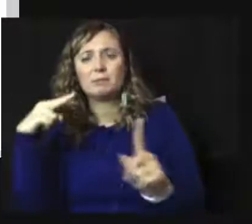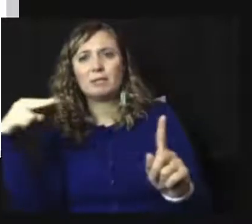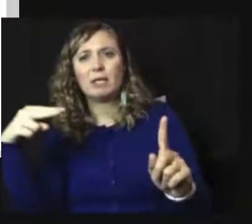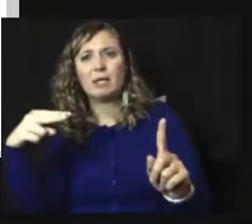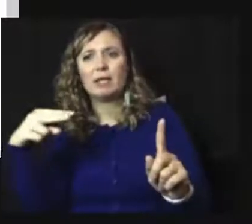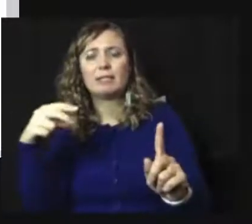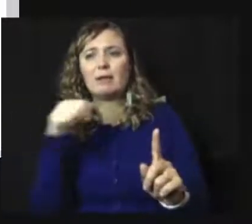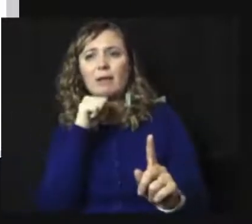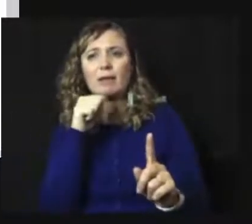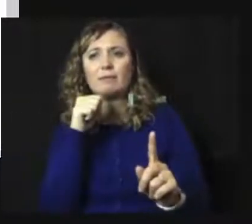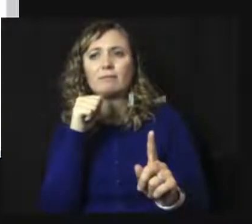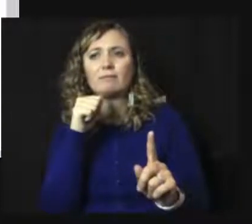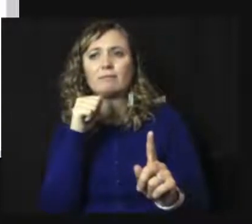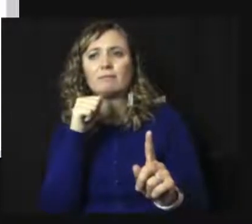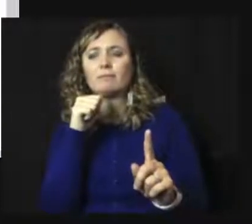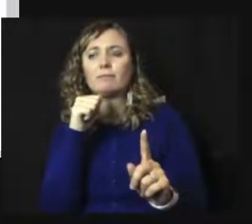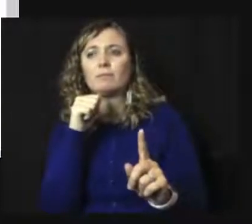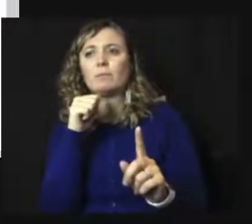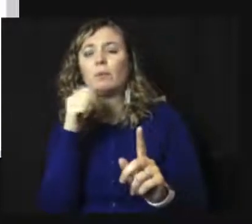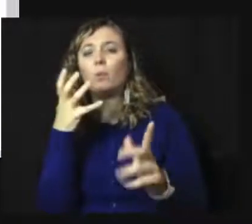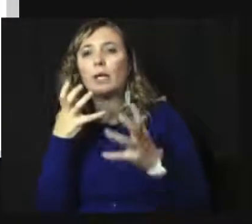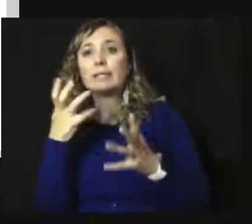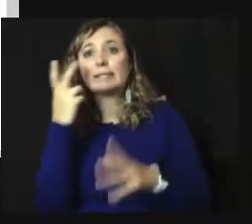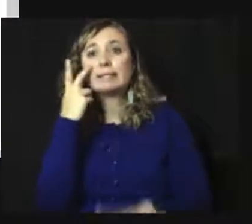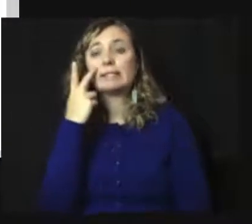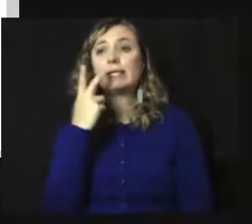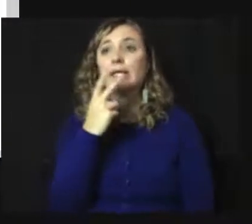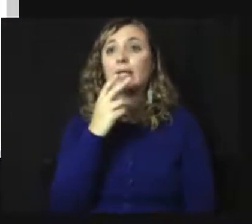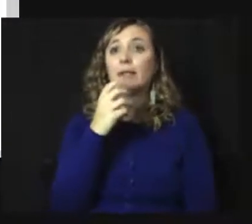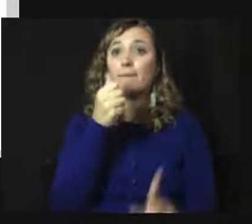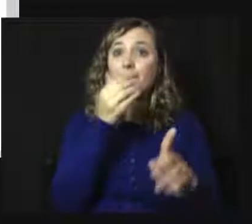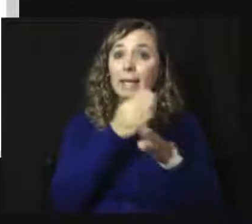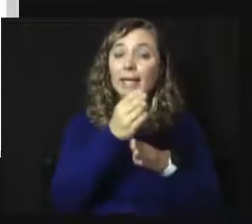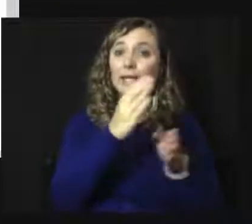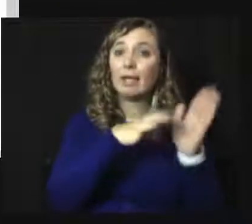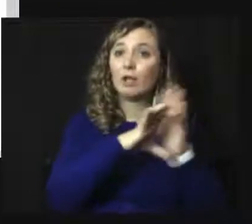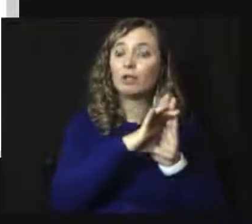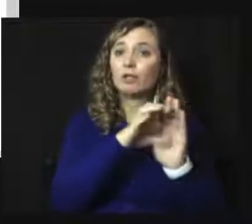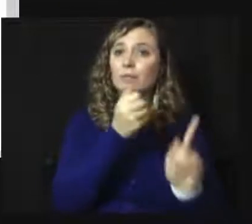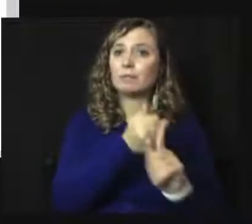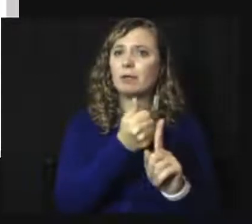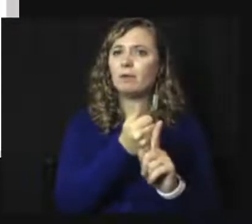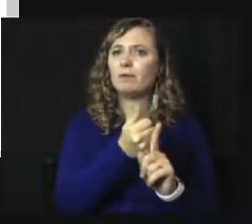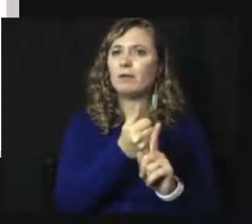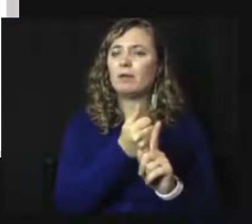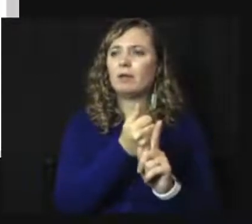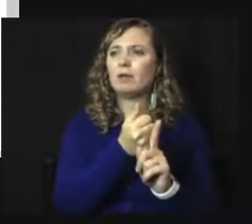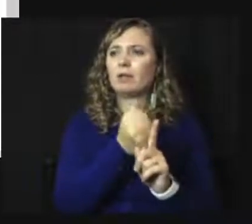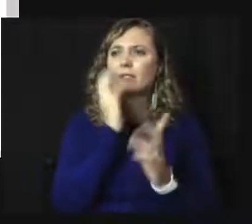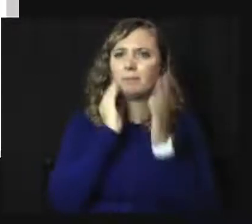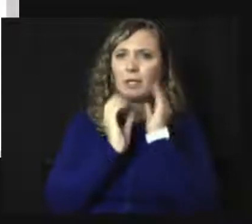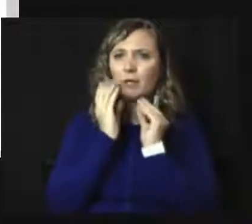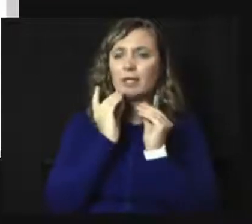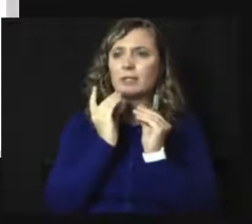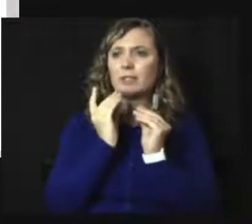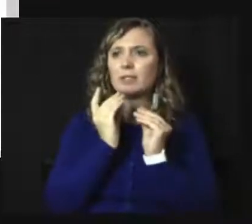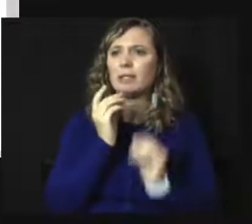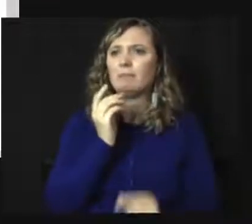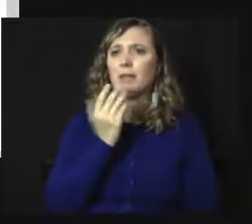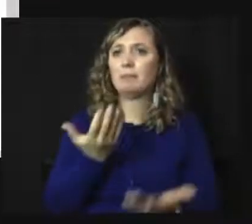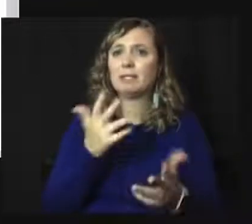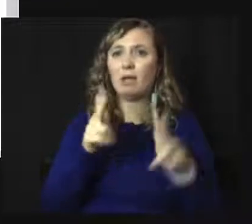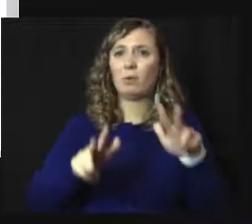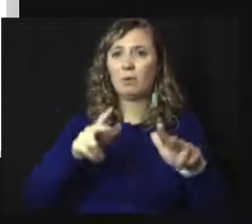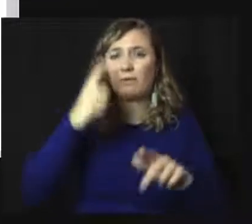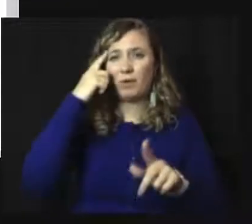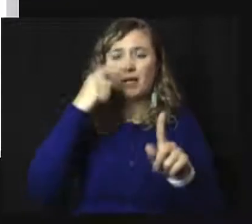situation, or why it might be, you know, kind of awkward for him to be trying to help a friend and maybe not